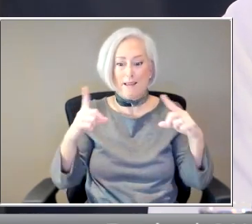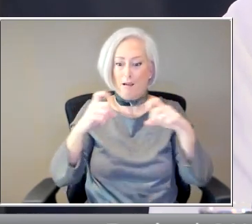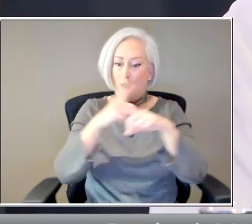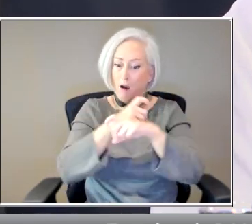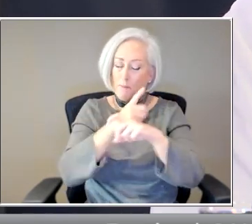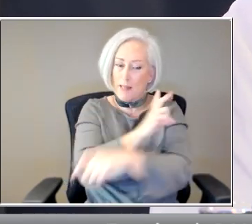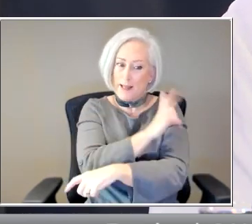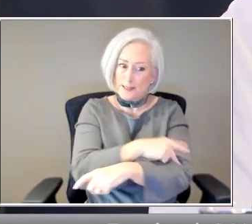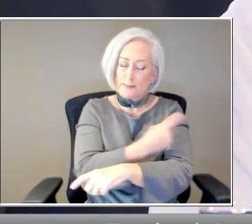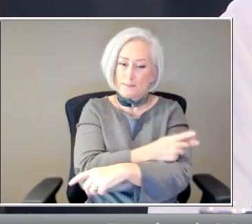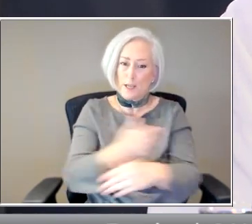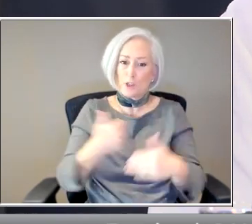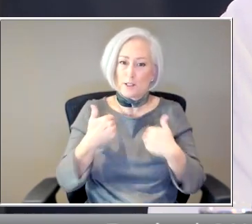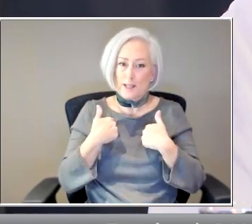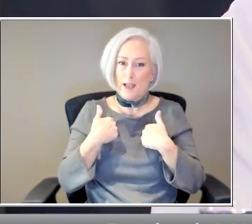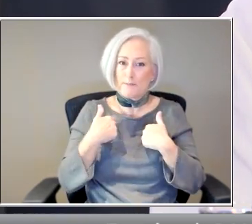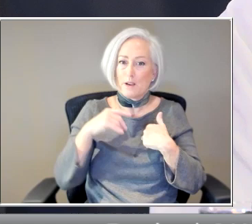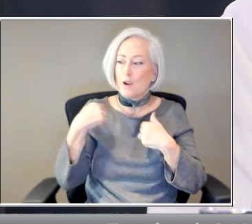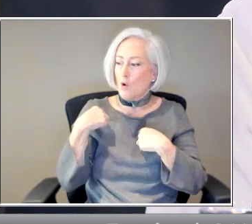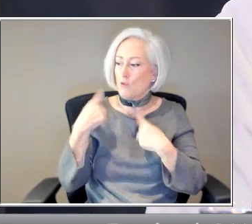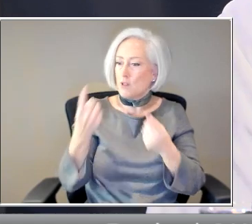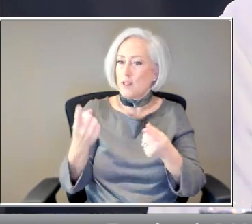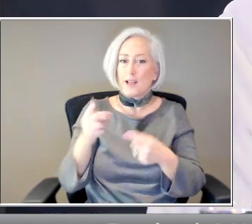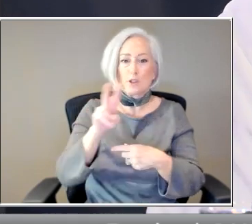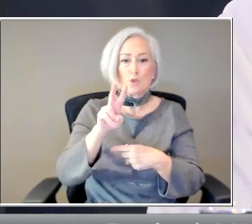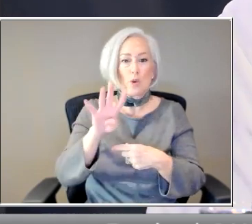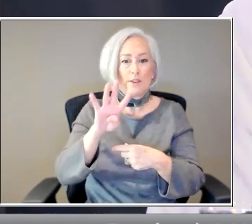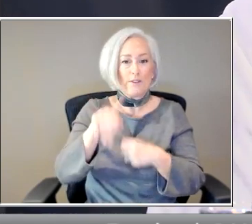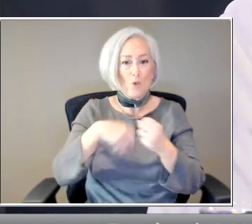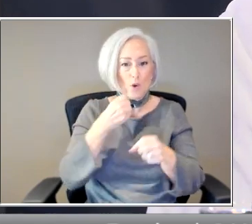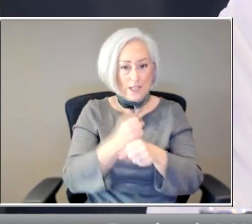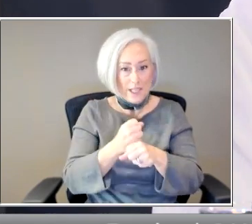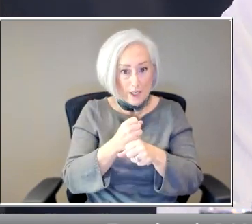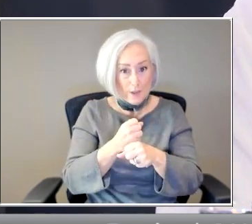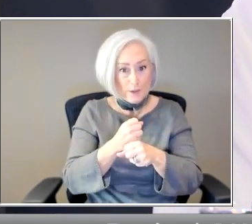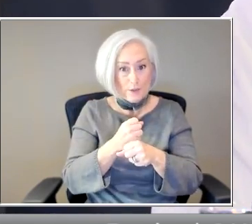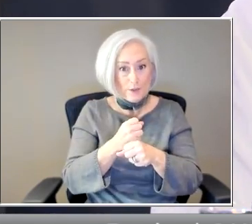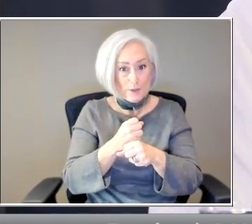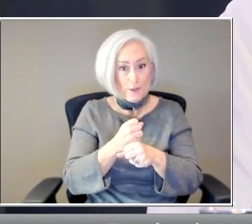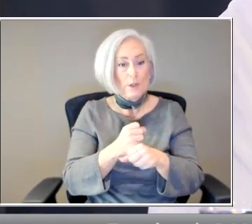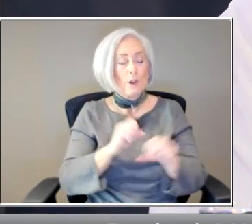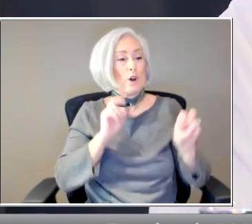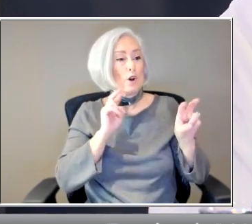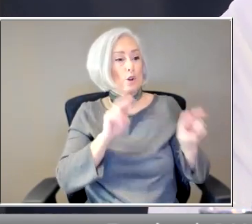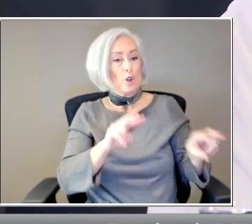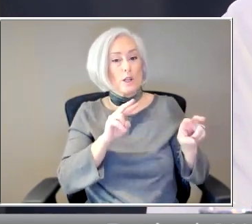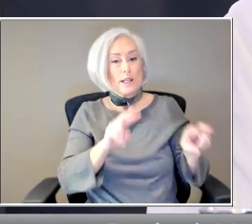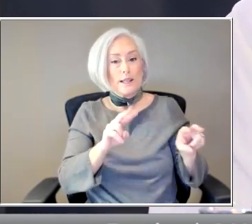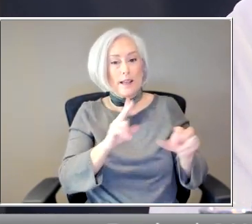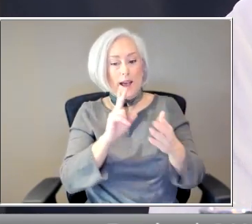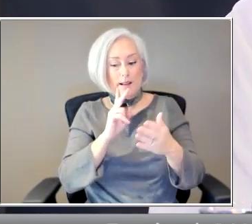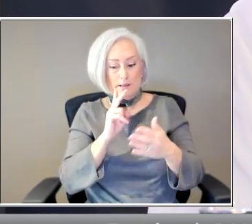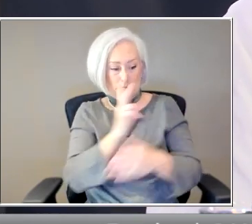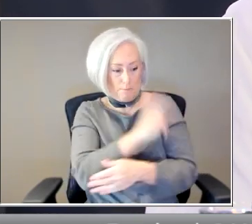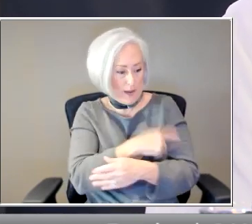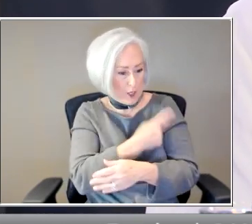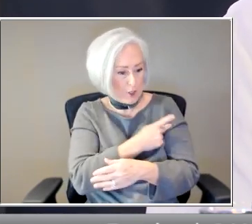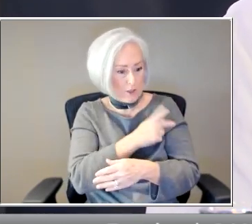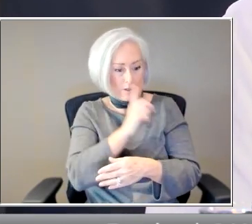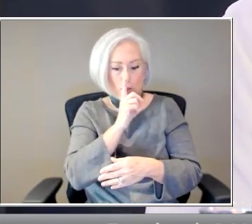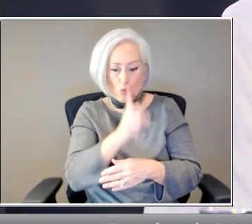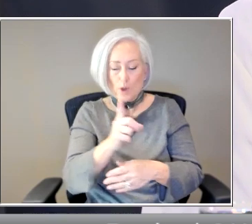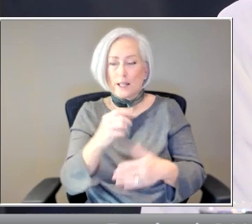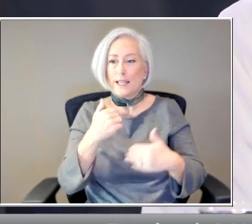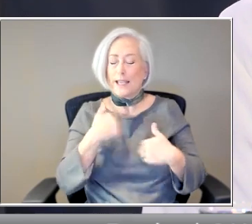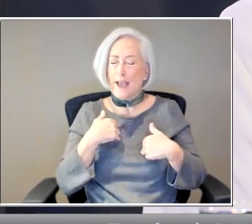years, is looking at the patients that come out of the pediatric system, with a really complex heart disease. And so the